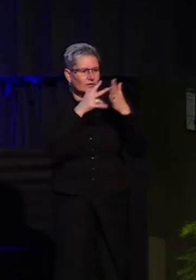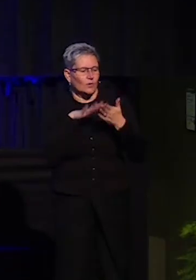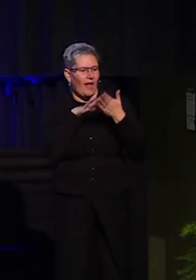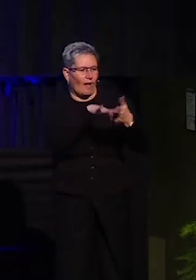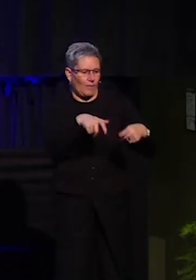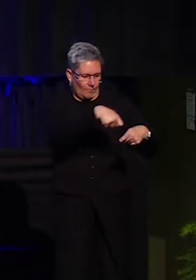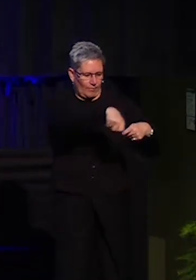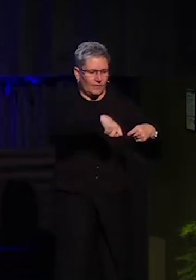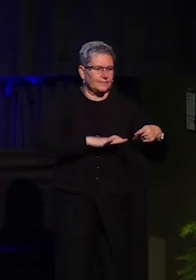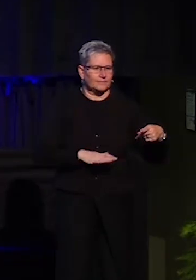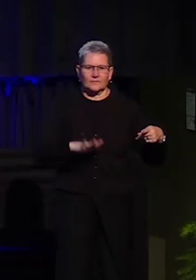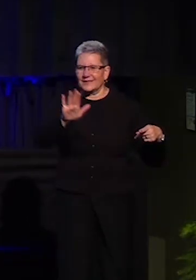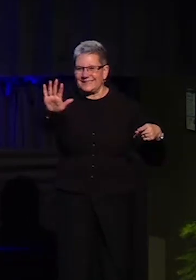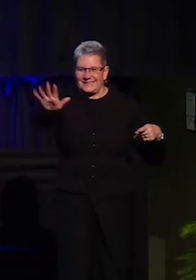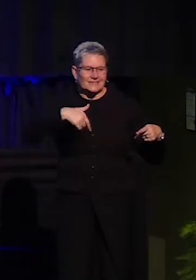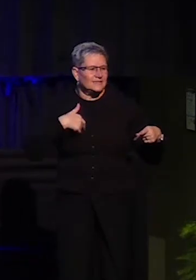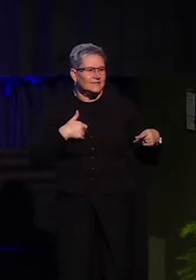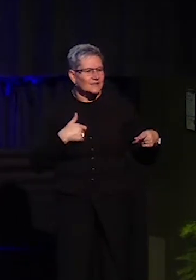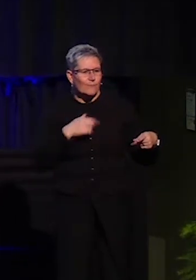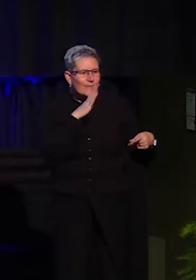This is where I want to tell you that you missed a step.